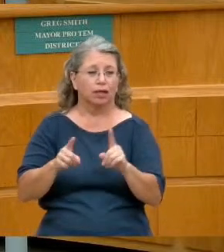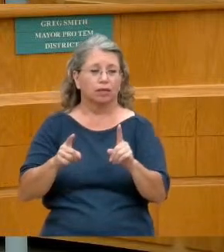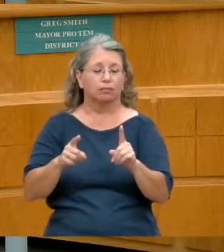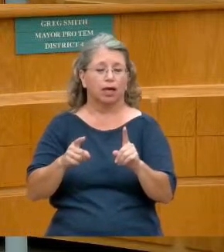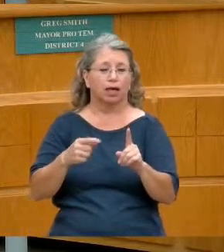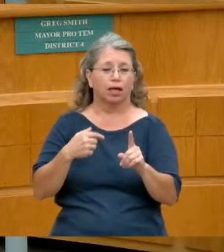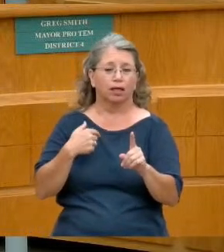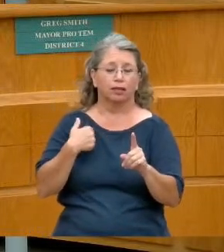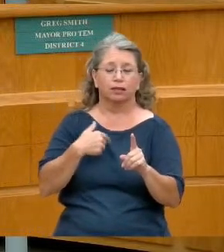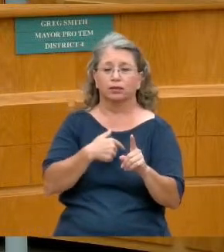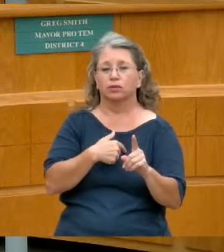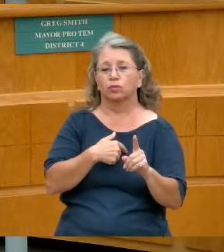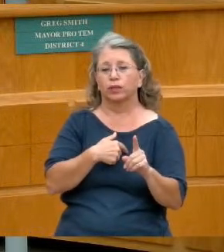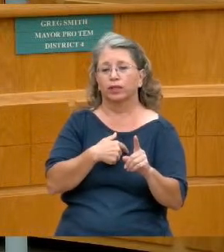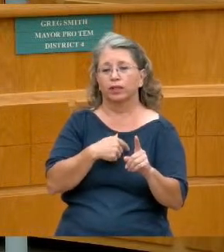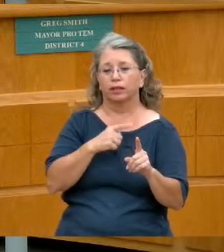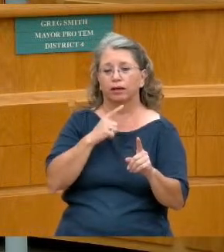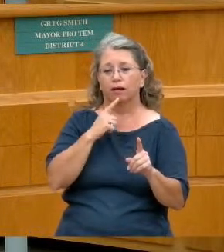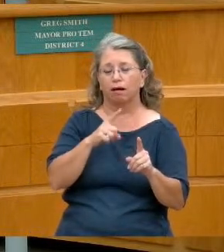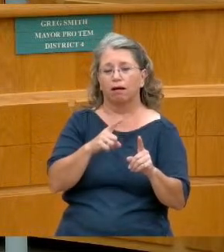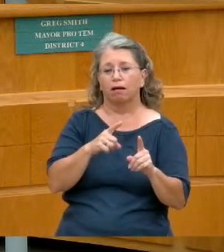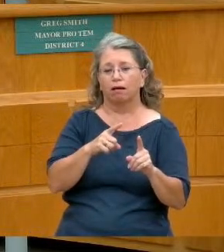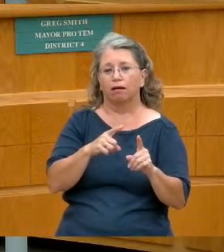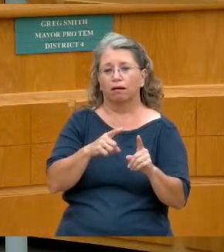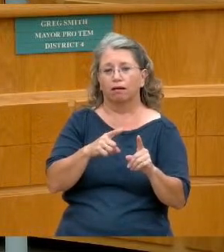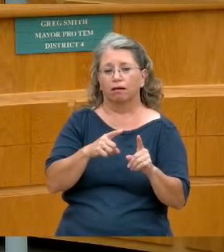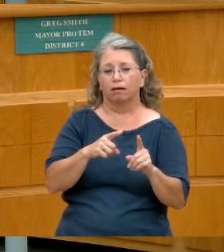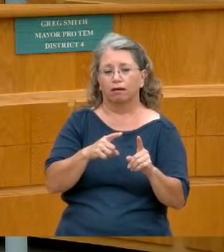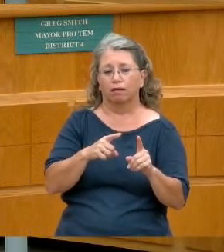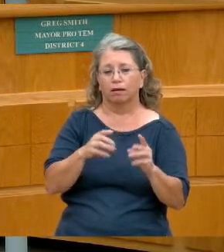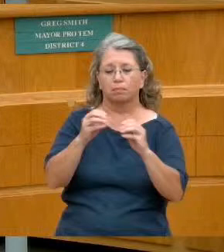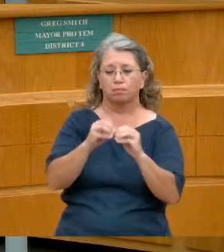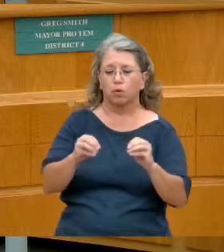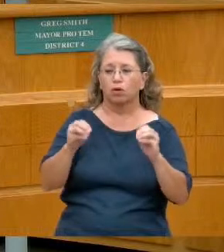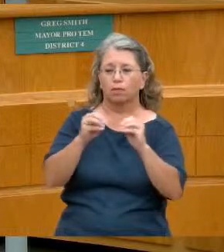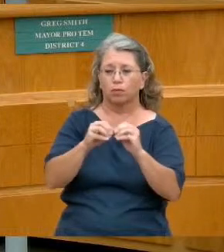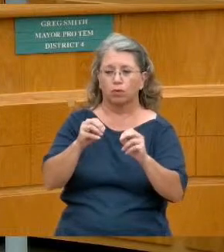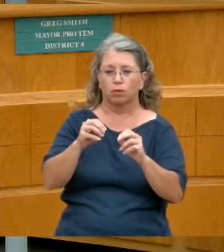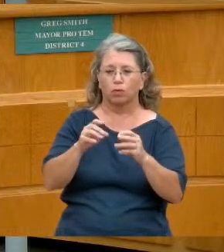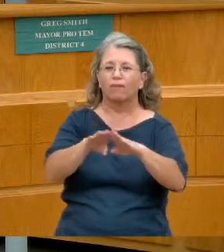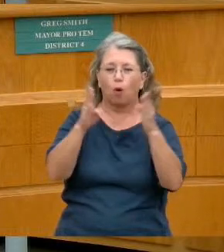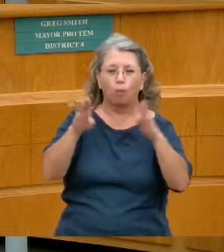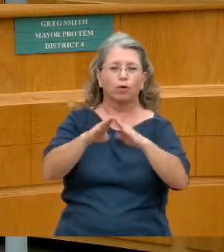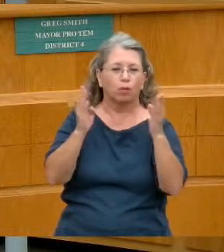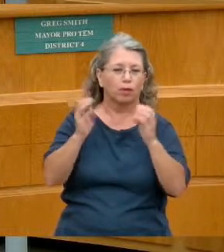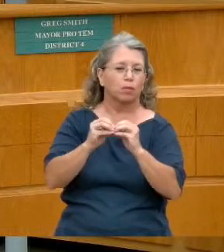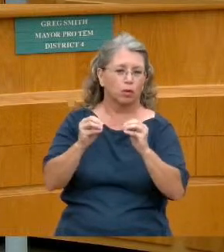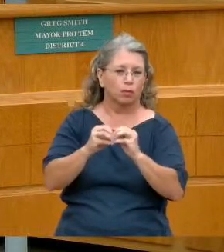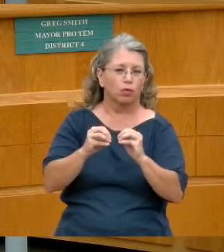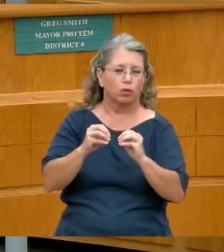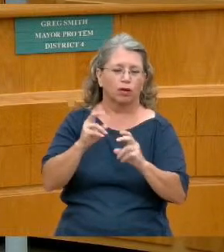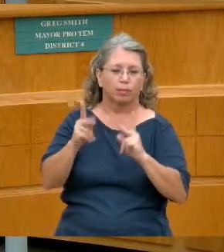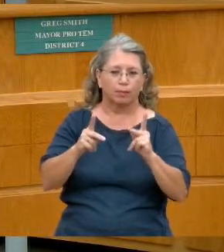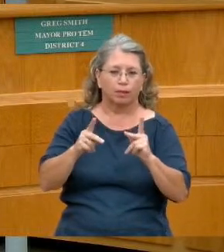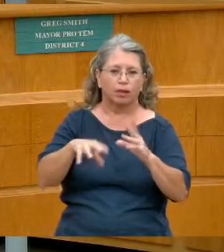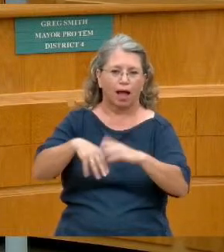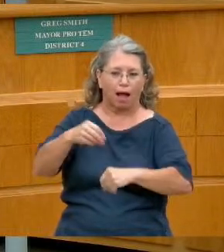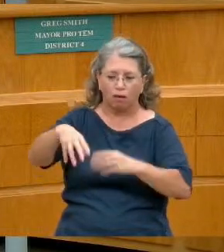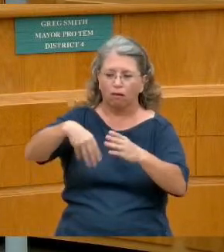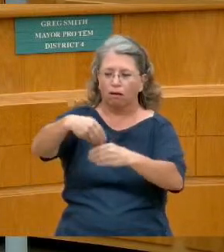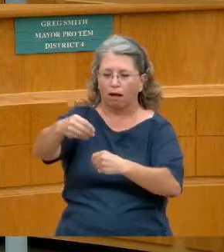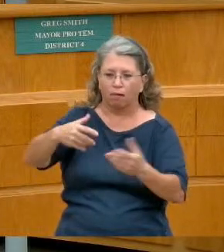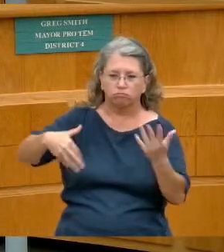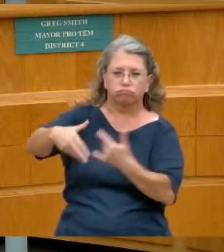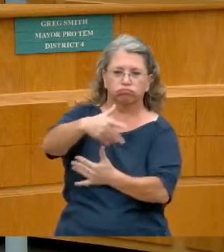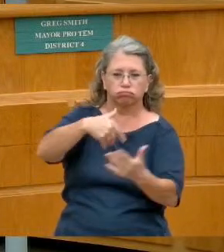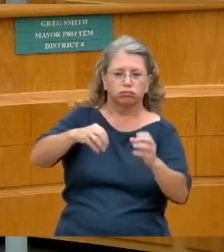up that burner and increased risky behavior and group activity around Texas, we eclipsed whatever benefit